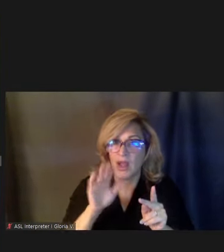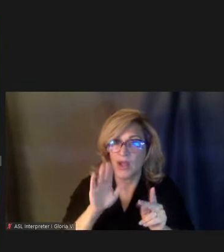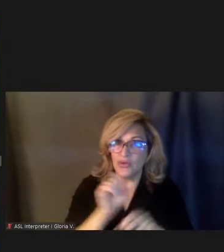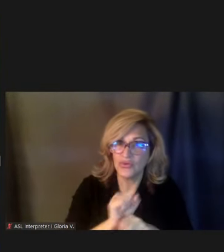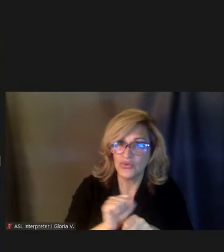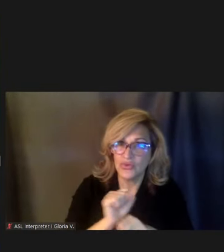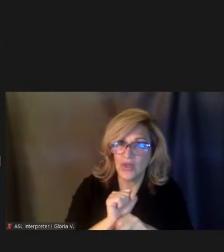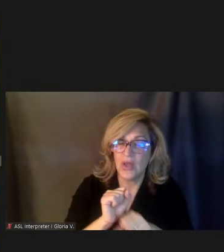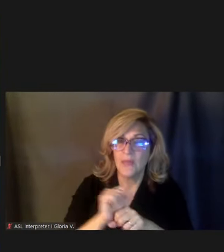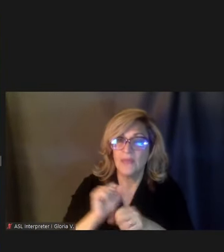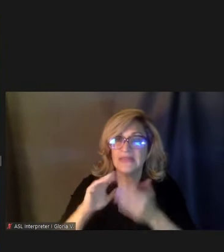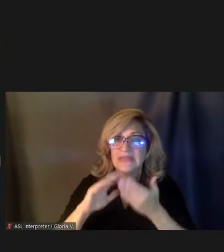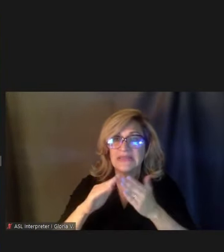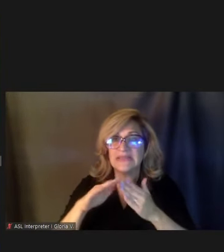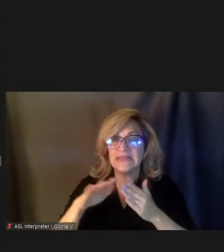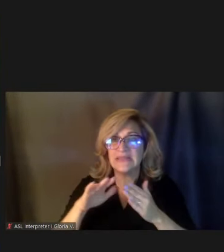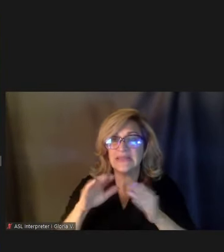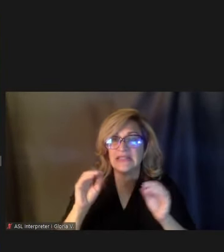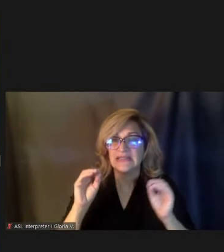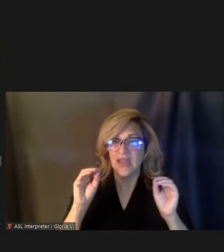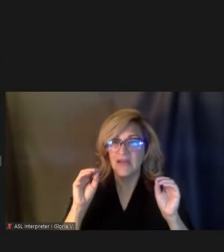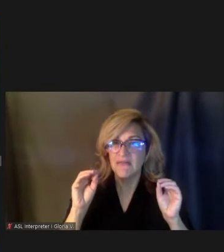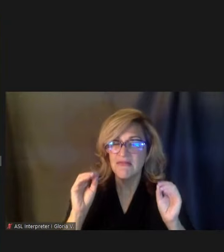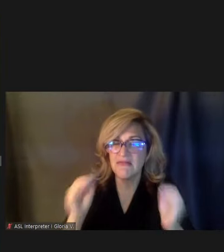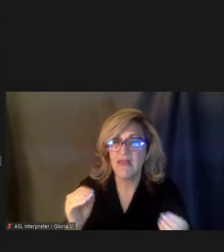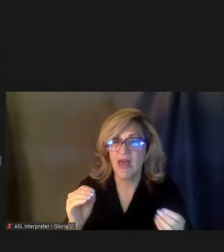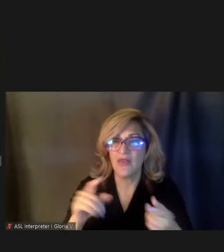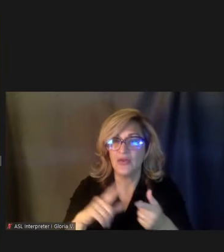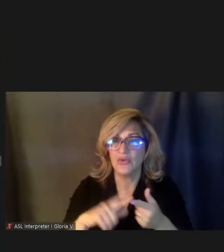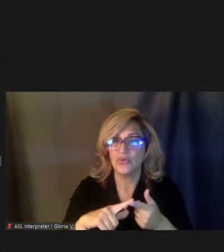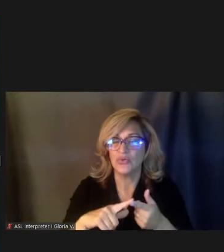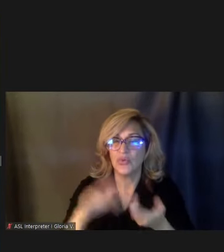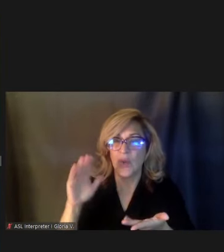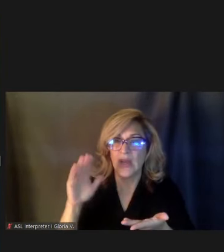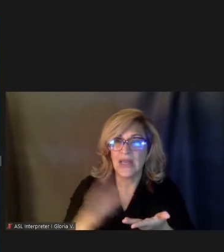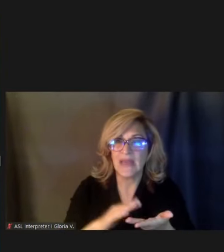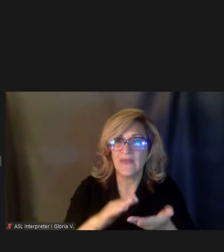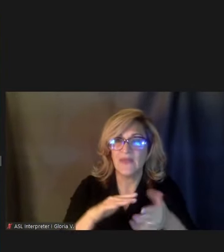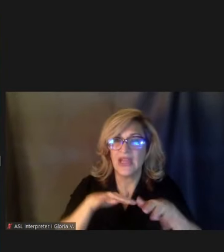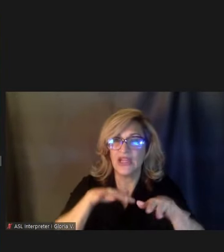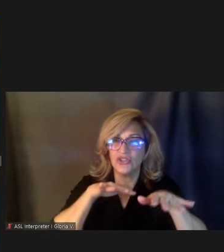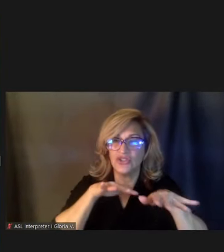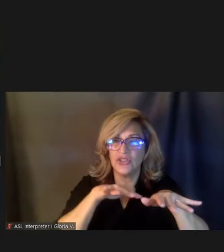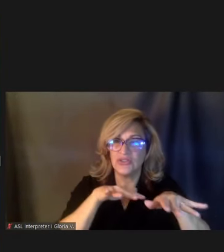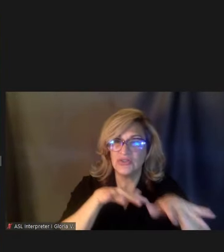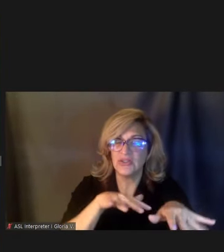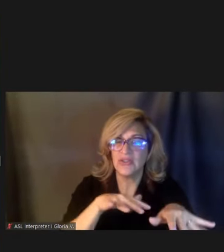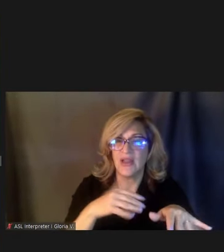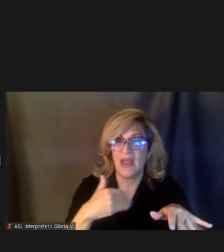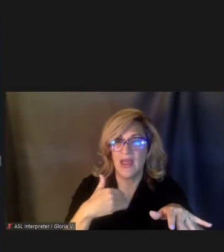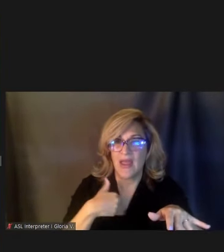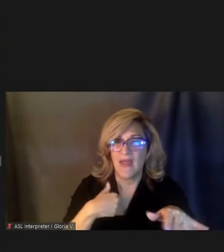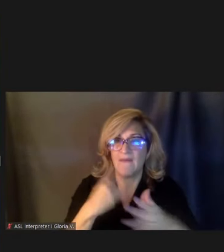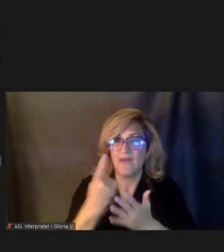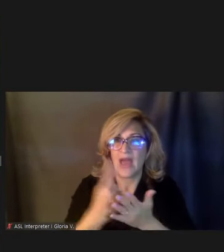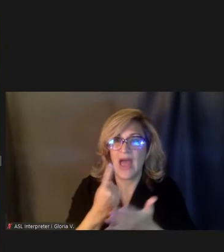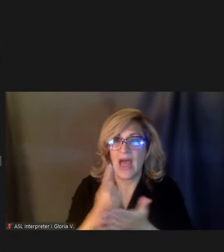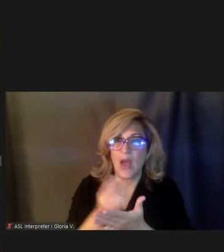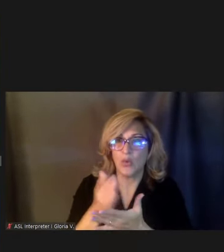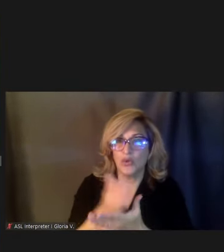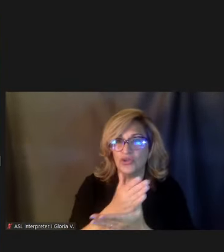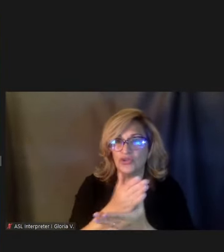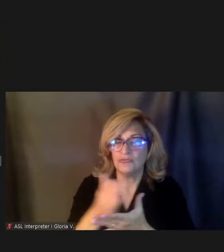done nothing to alleviate congestion. There could be staggered hours. All